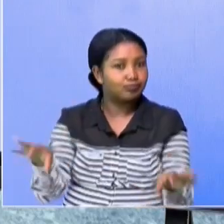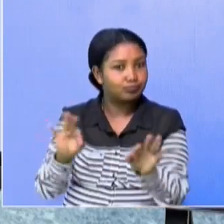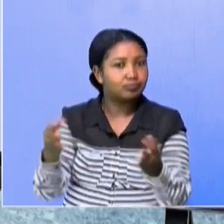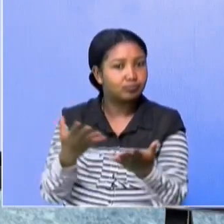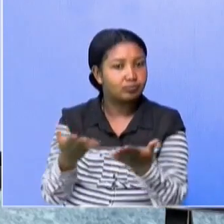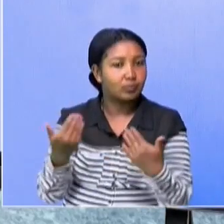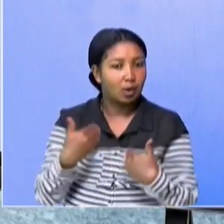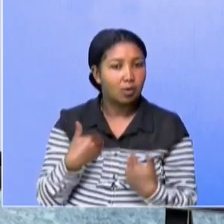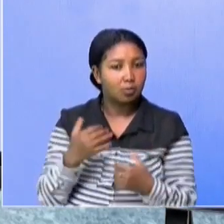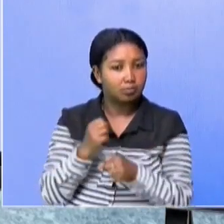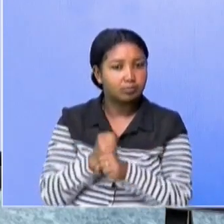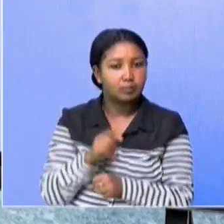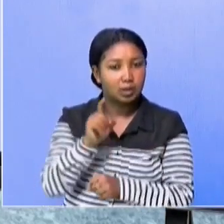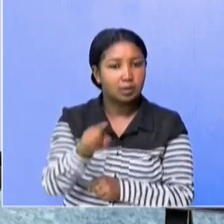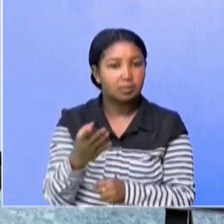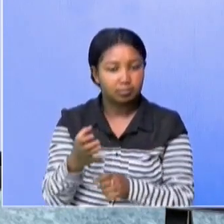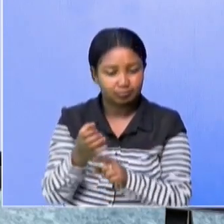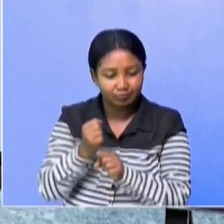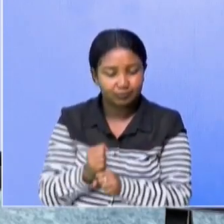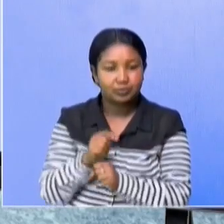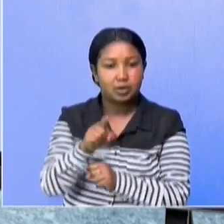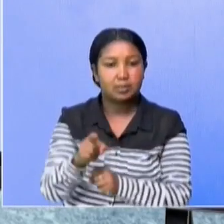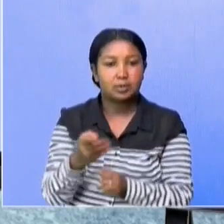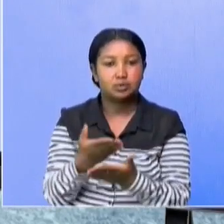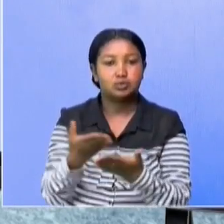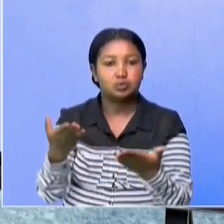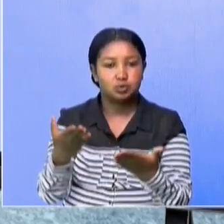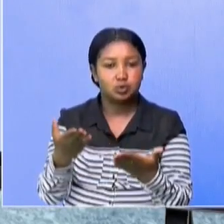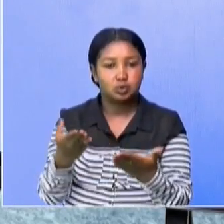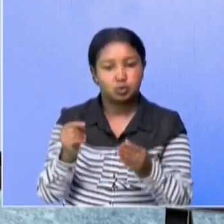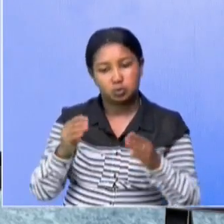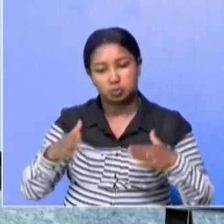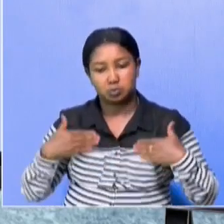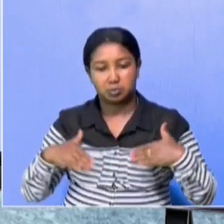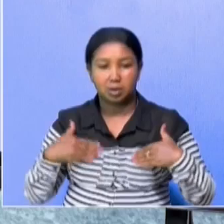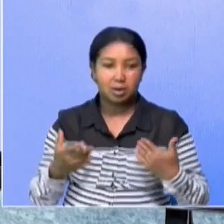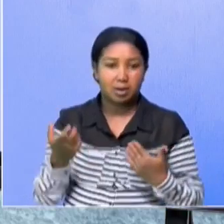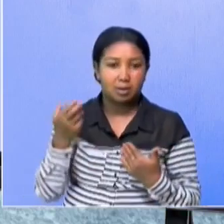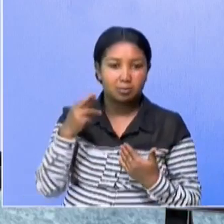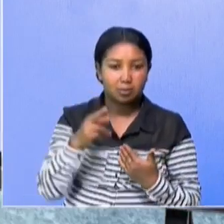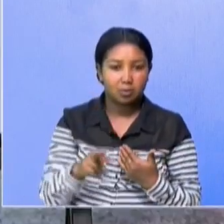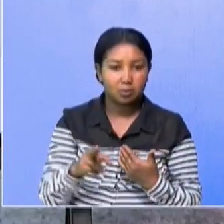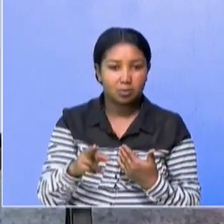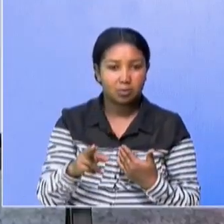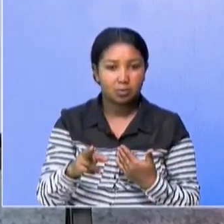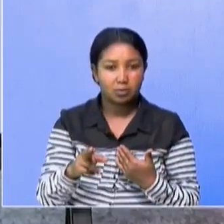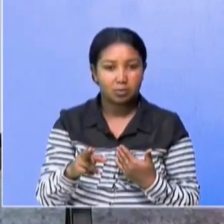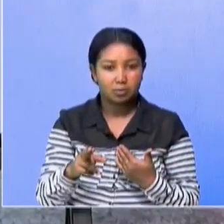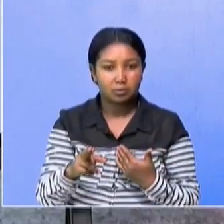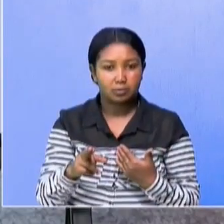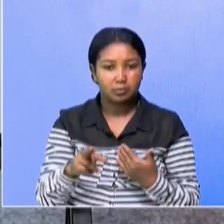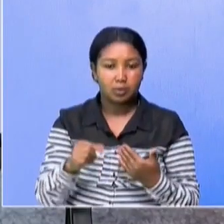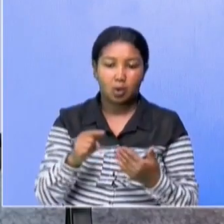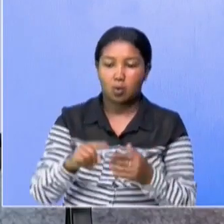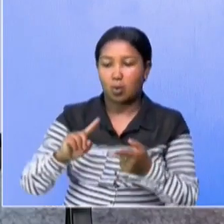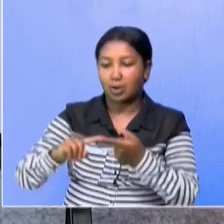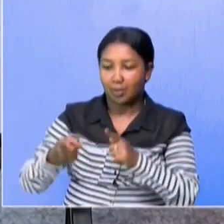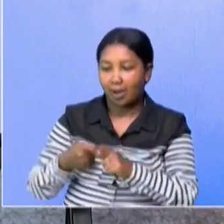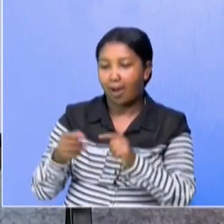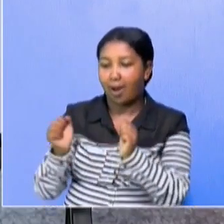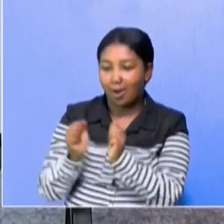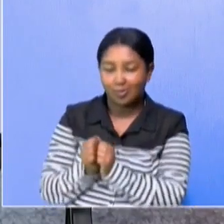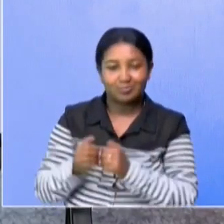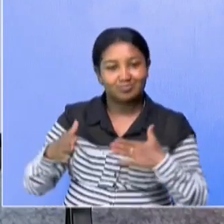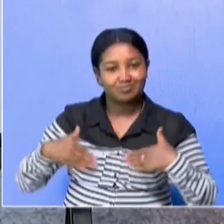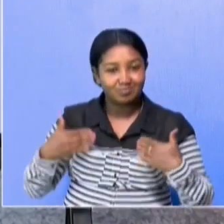so as to equip in order to entertain ourselves, just to enjoy with our friends. That's